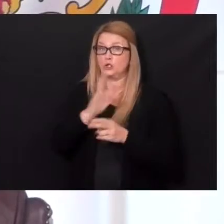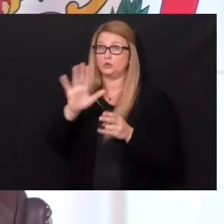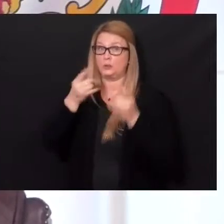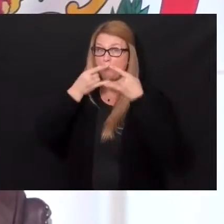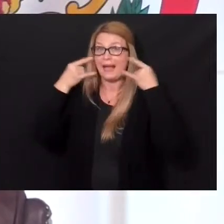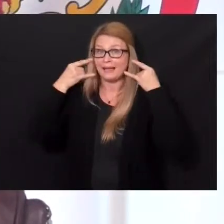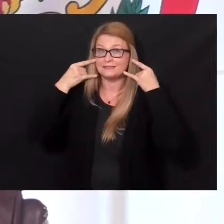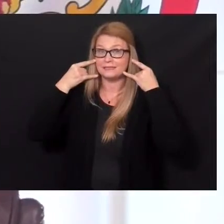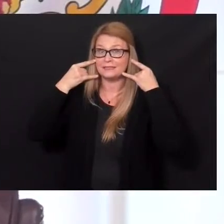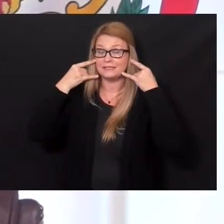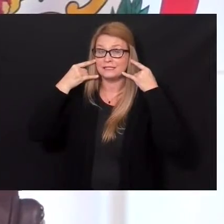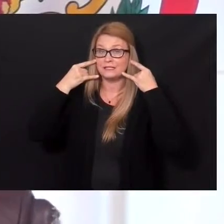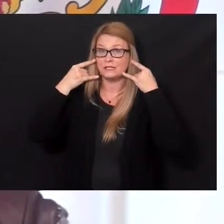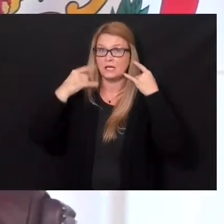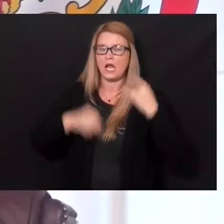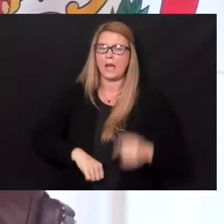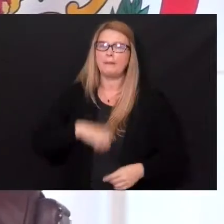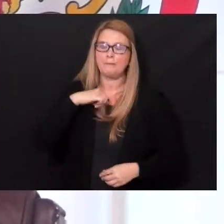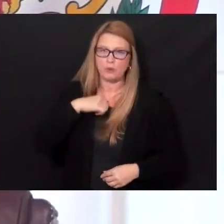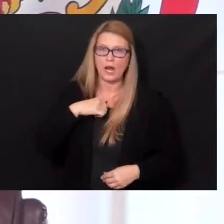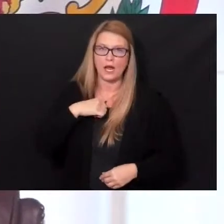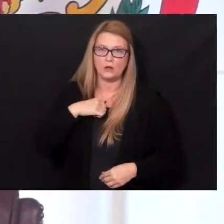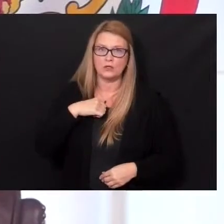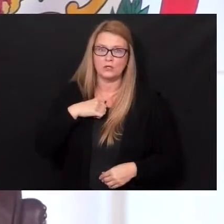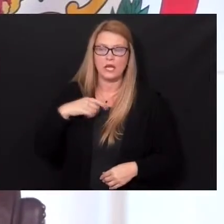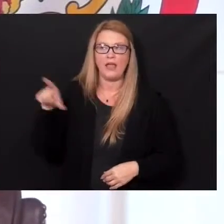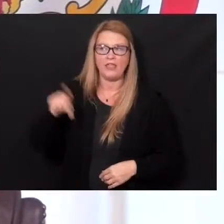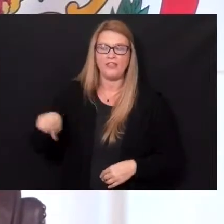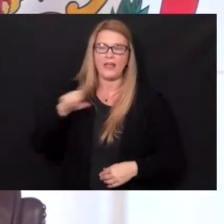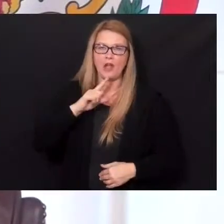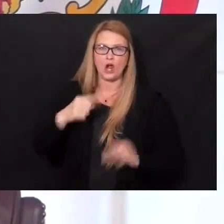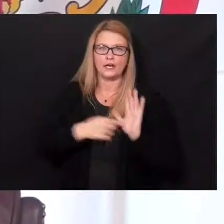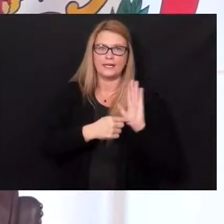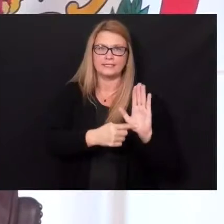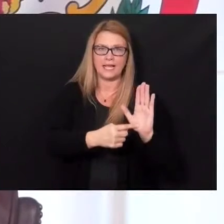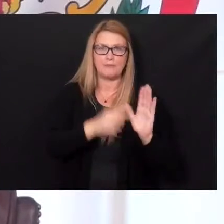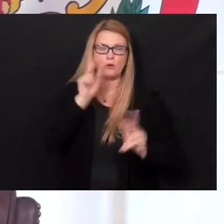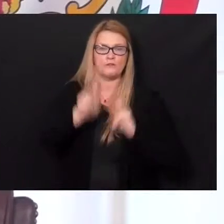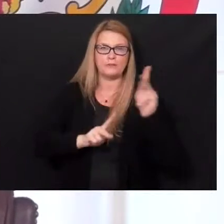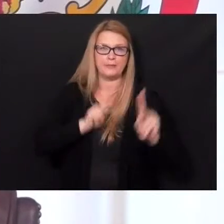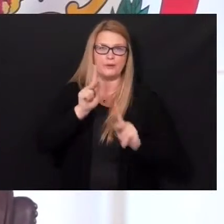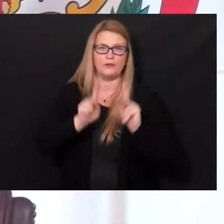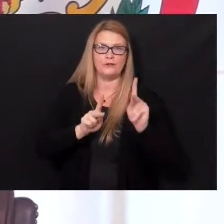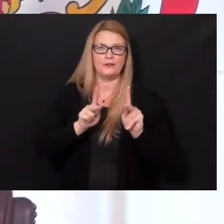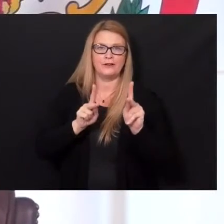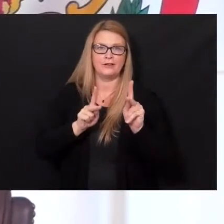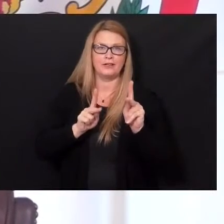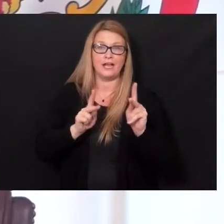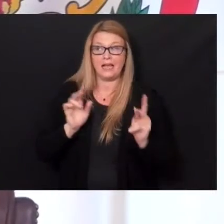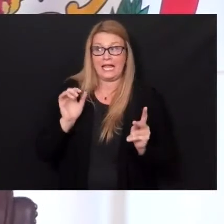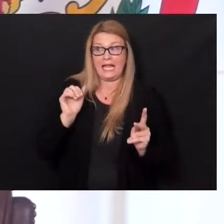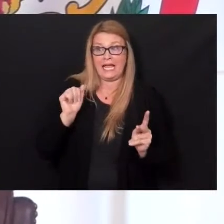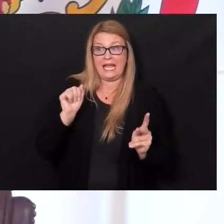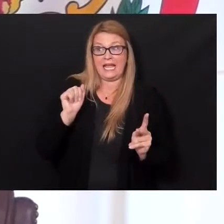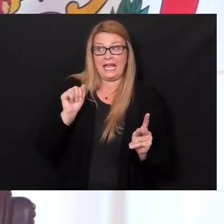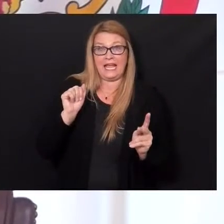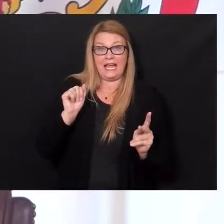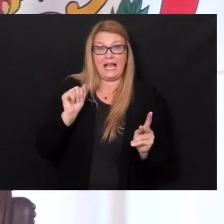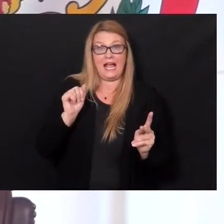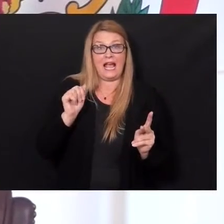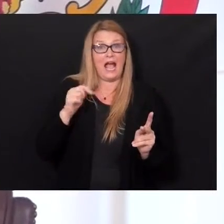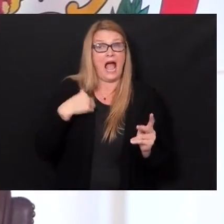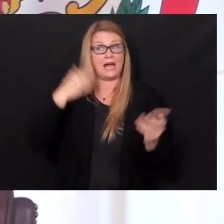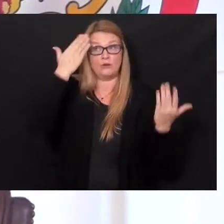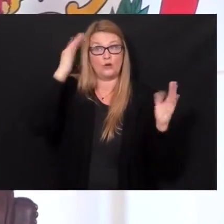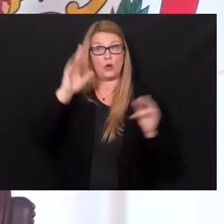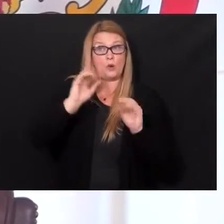be proud to be doing it, because they're setting an example for the people. And that's if that be the case, I didn't know anything